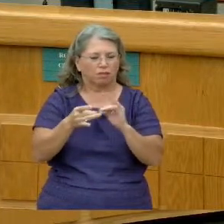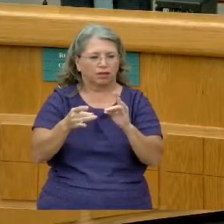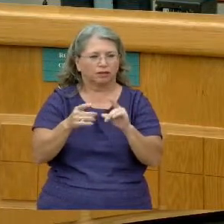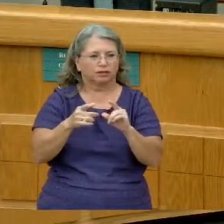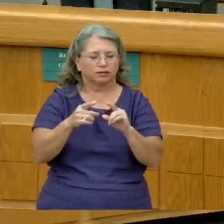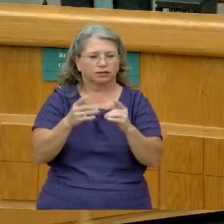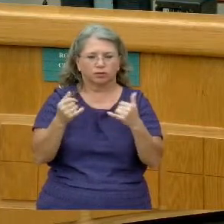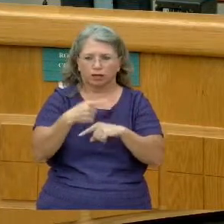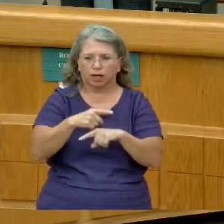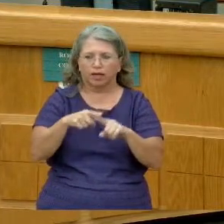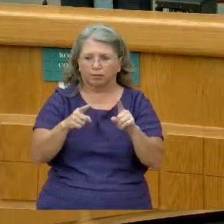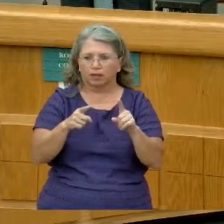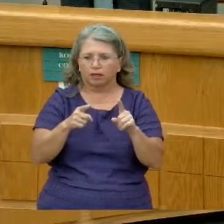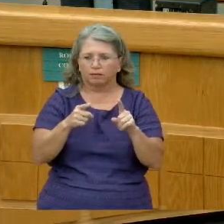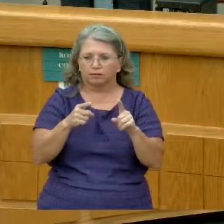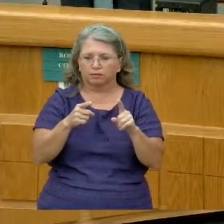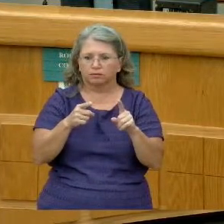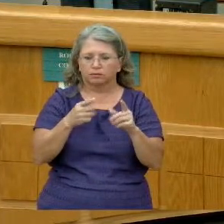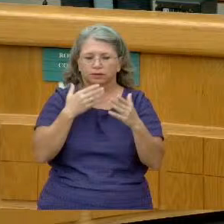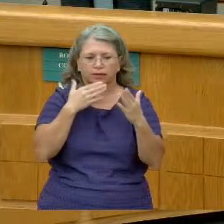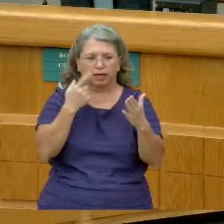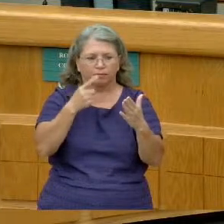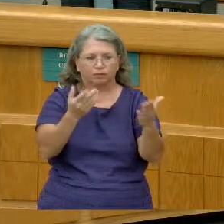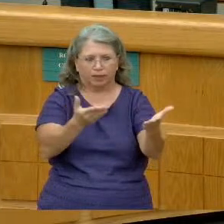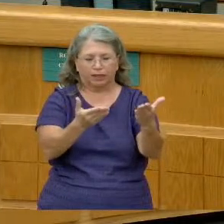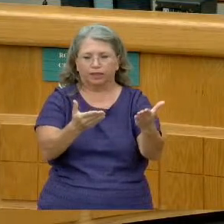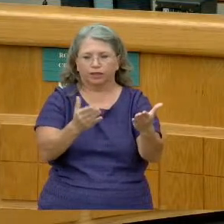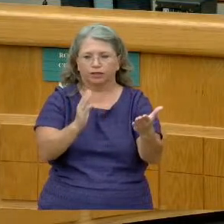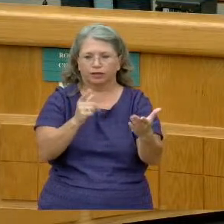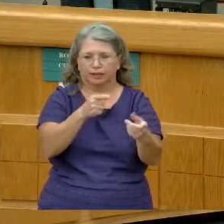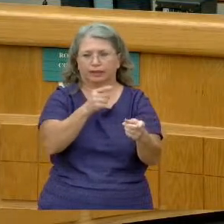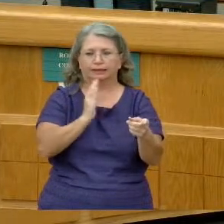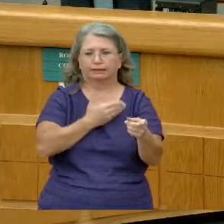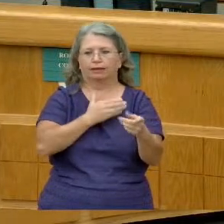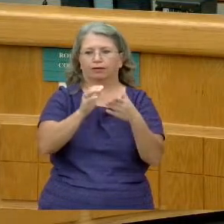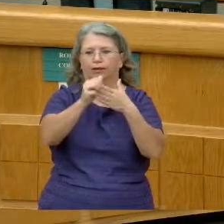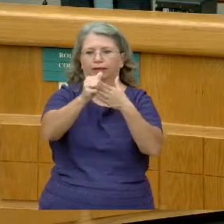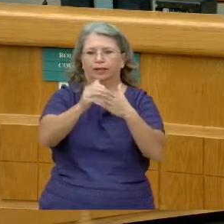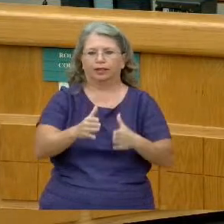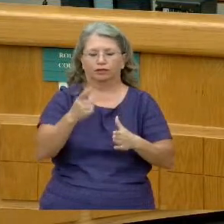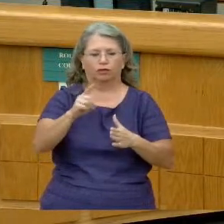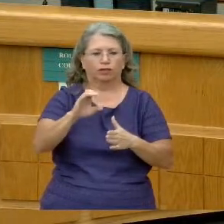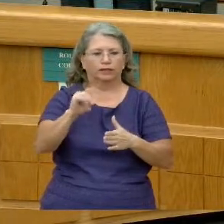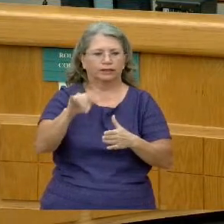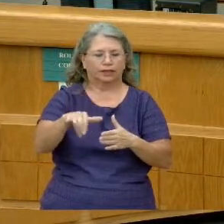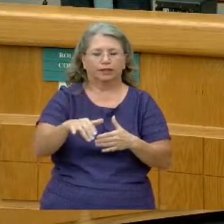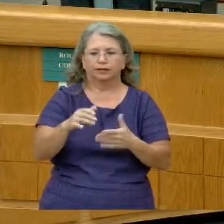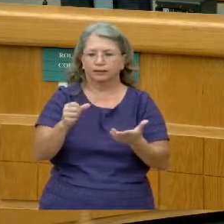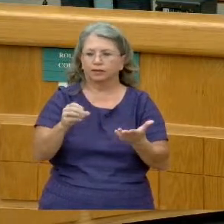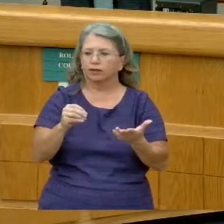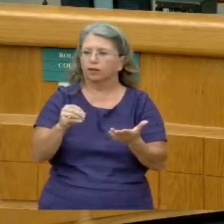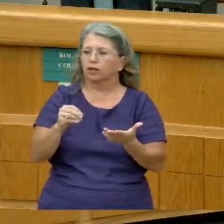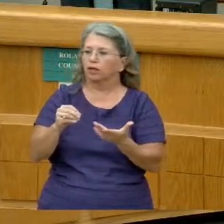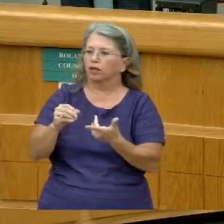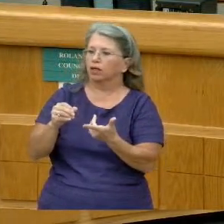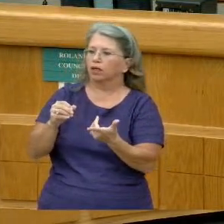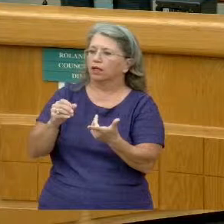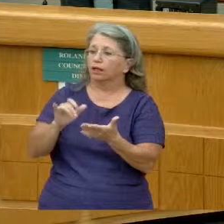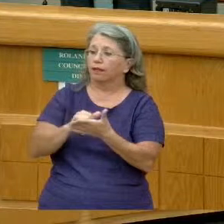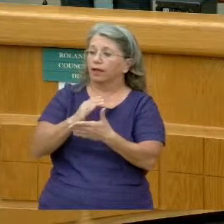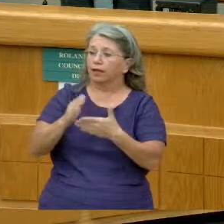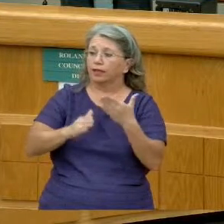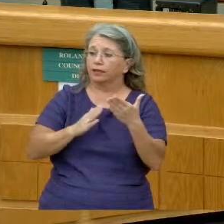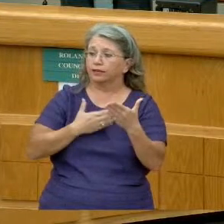and for being the policy leader of the city as the mayor. That concludes our press briefing for this